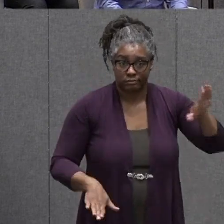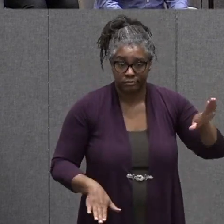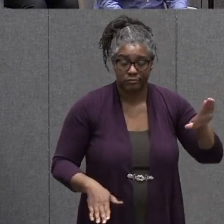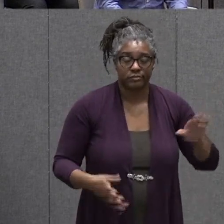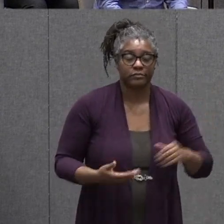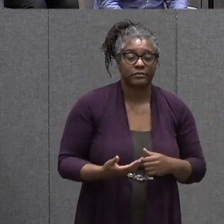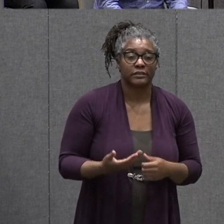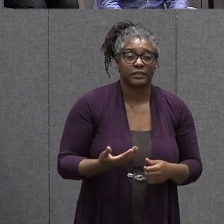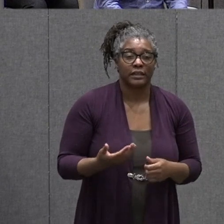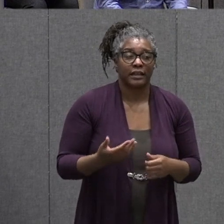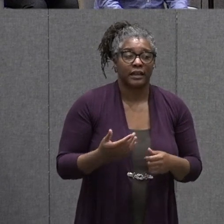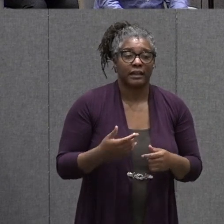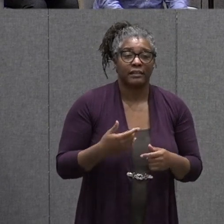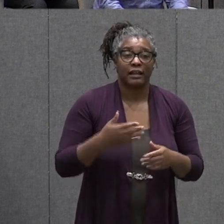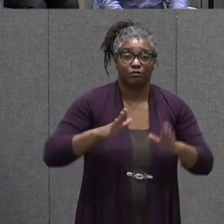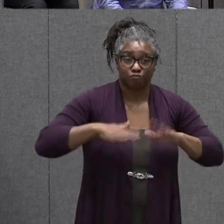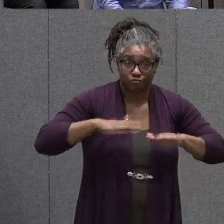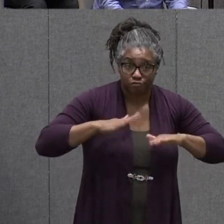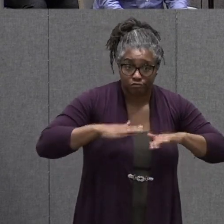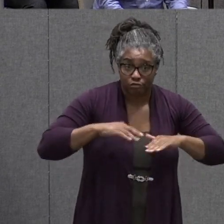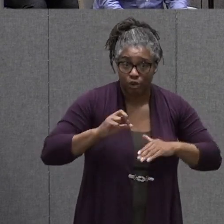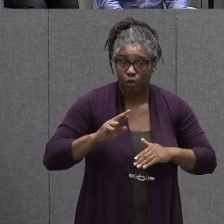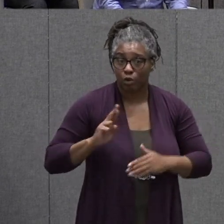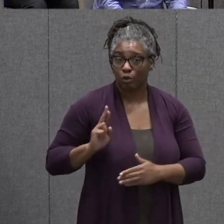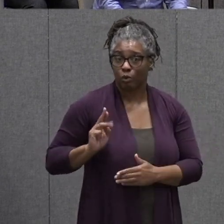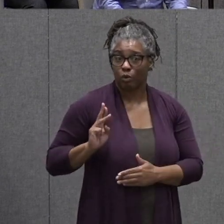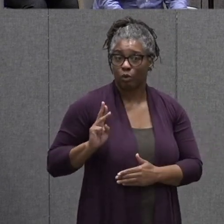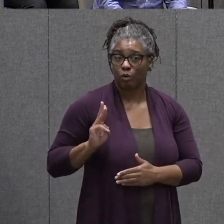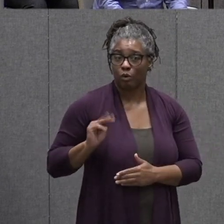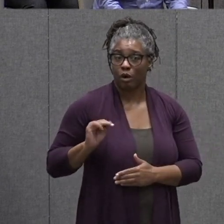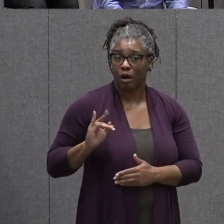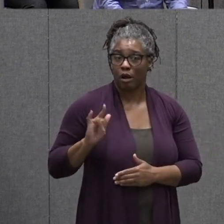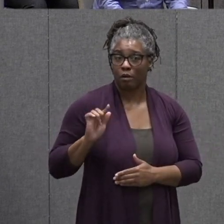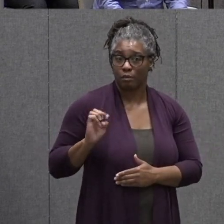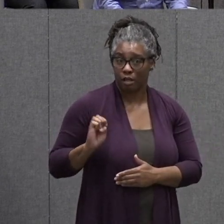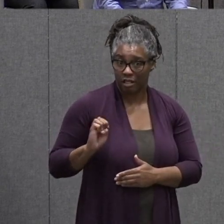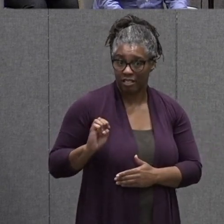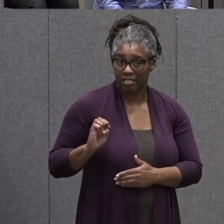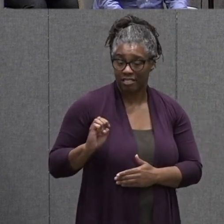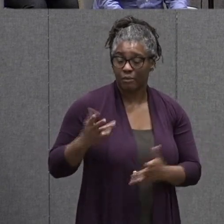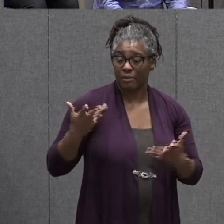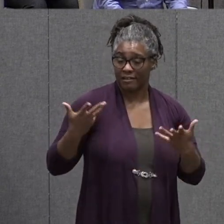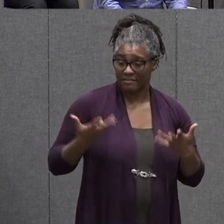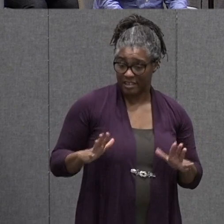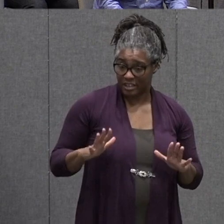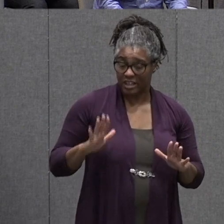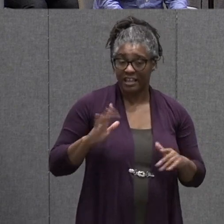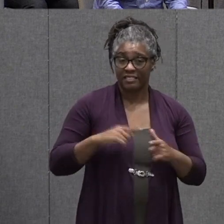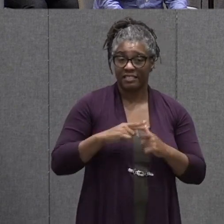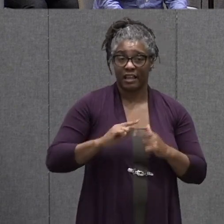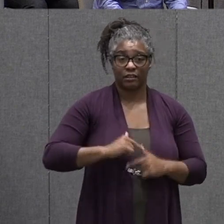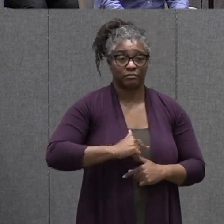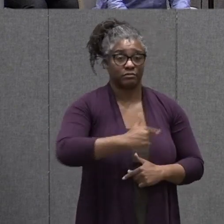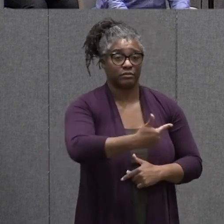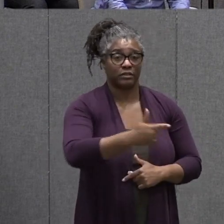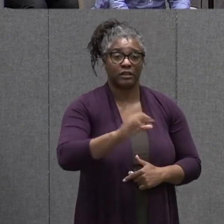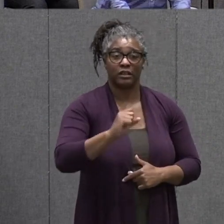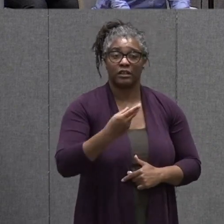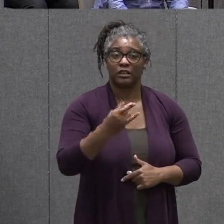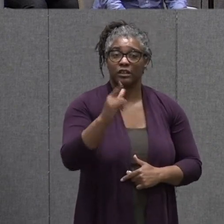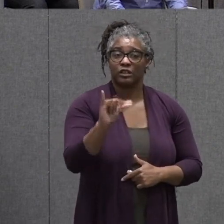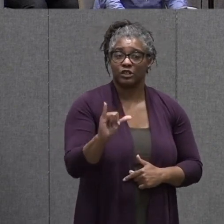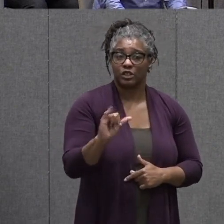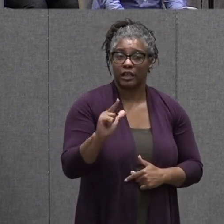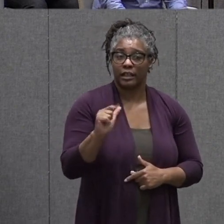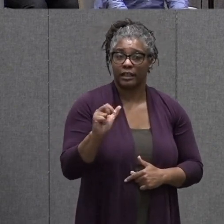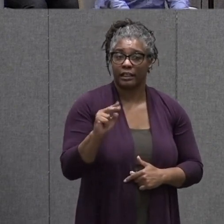after that, then we'll do our rumble and we will finish, and then I'm going to hand it back to Miss Shelly Lay so that we can